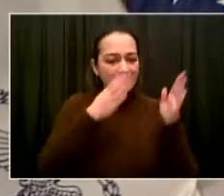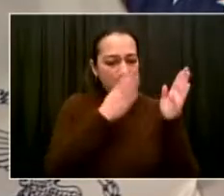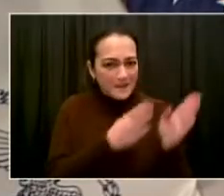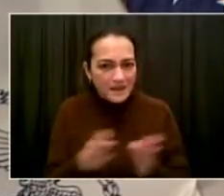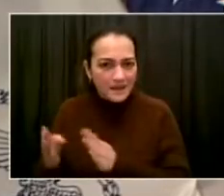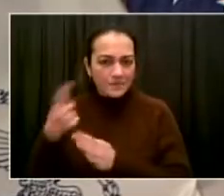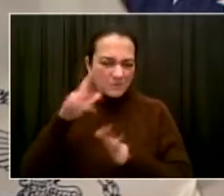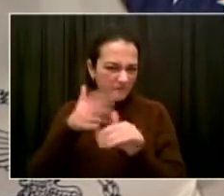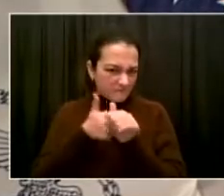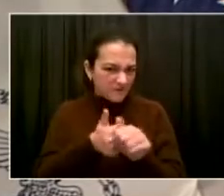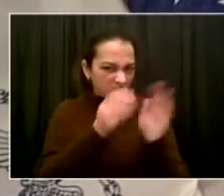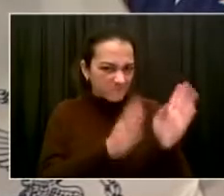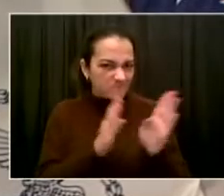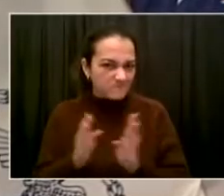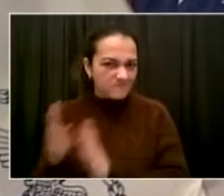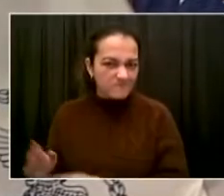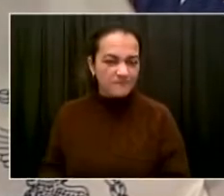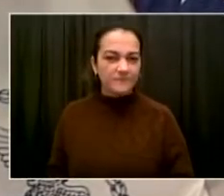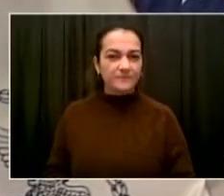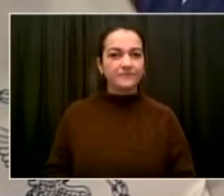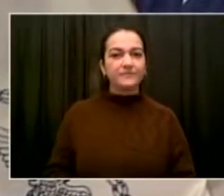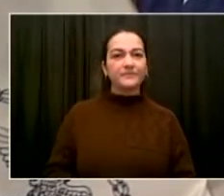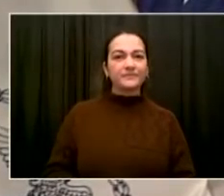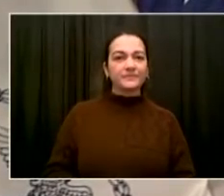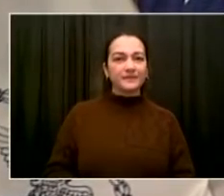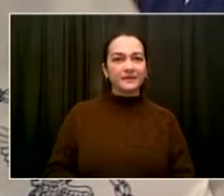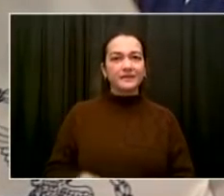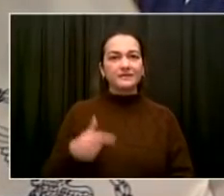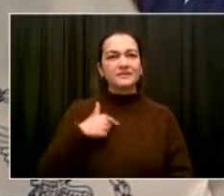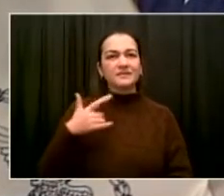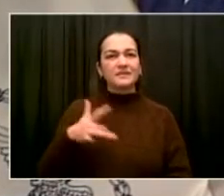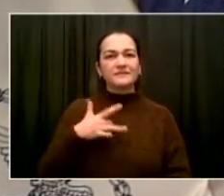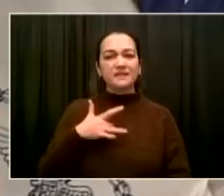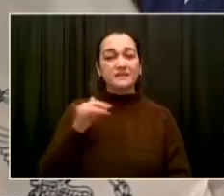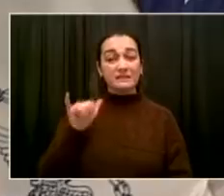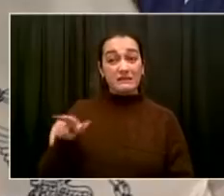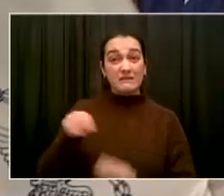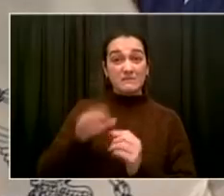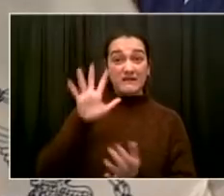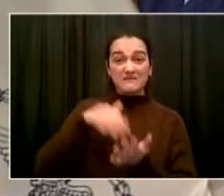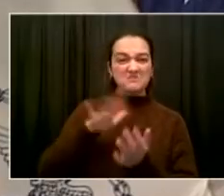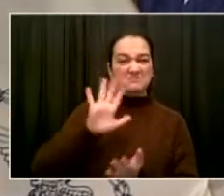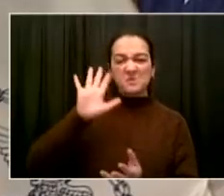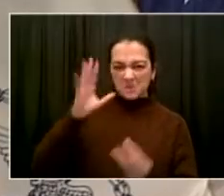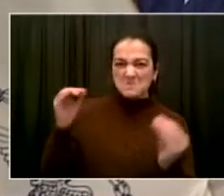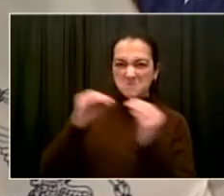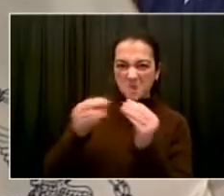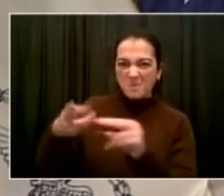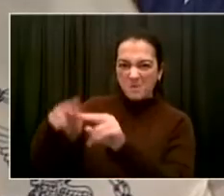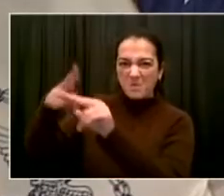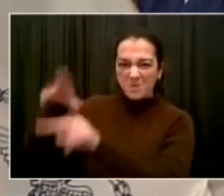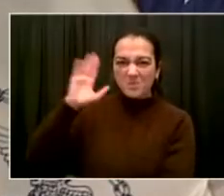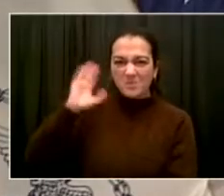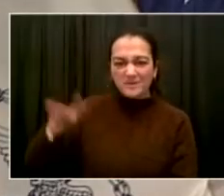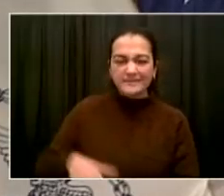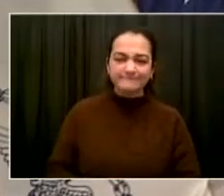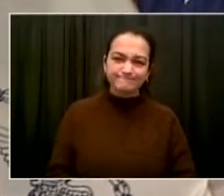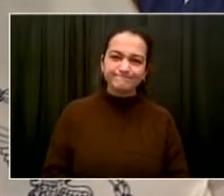we have to fight back. Let me give you a few words in Spanish, obviously, on the Omicron variant.